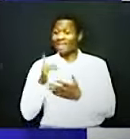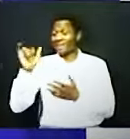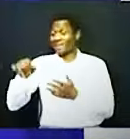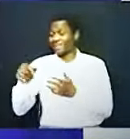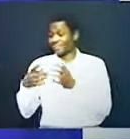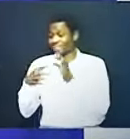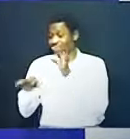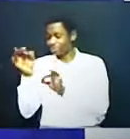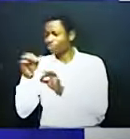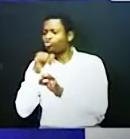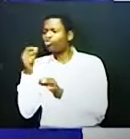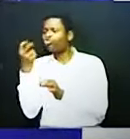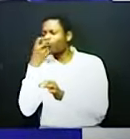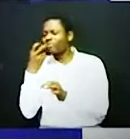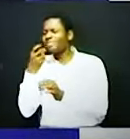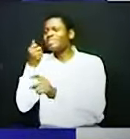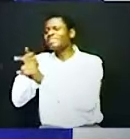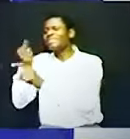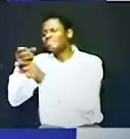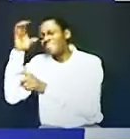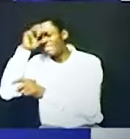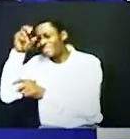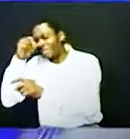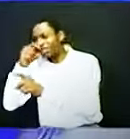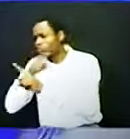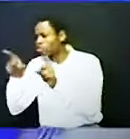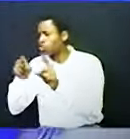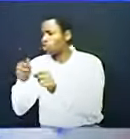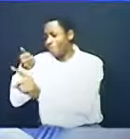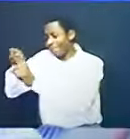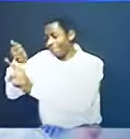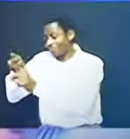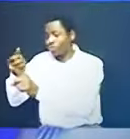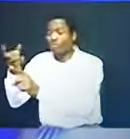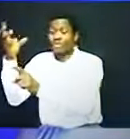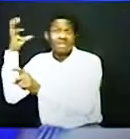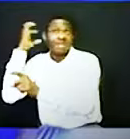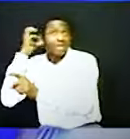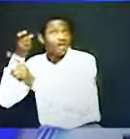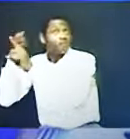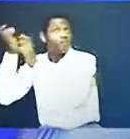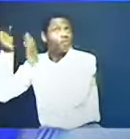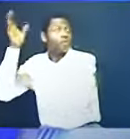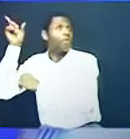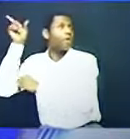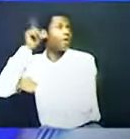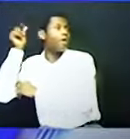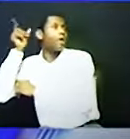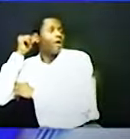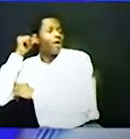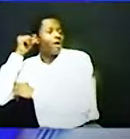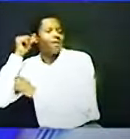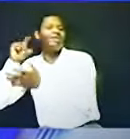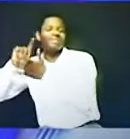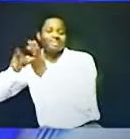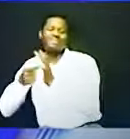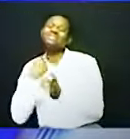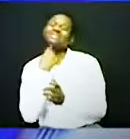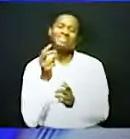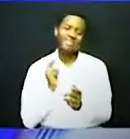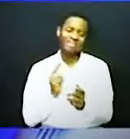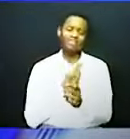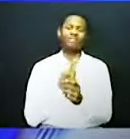his own. Na onora onka emfri ne ho. He will tell us what he hears. Obeka ni onya efri from God and the spirit